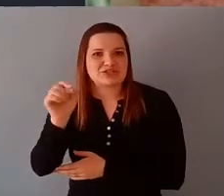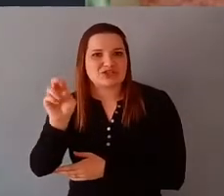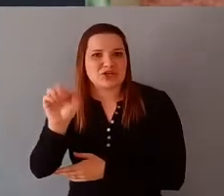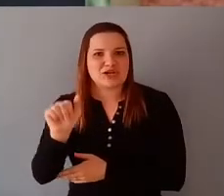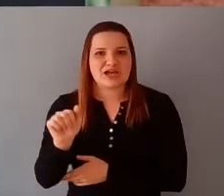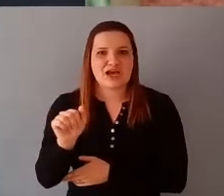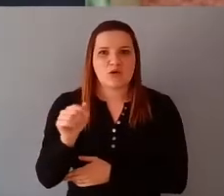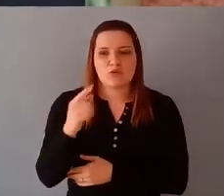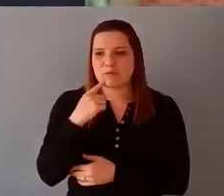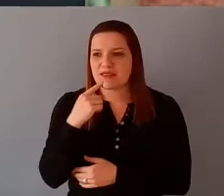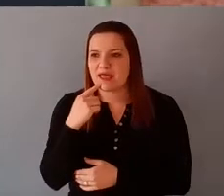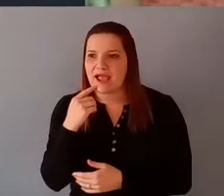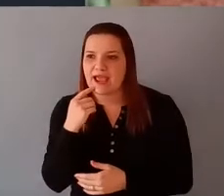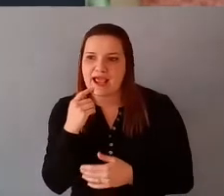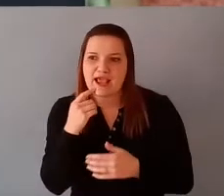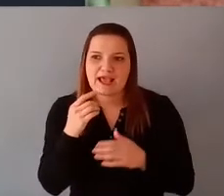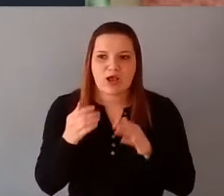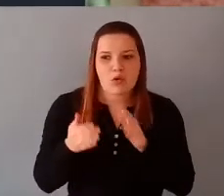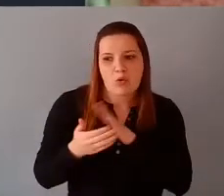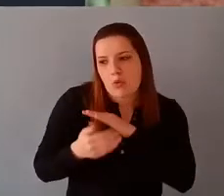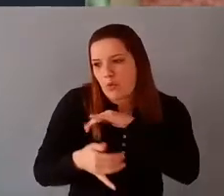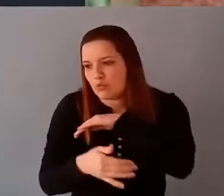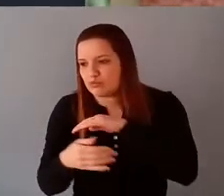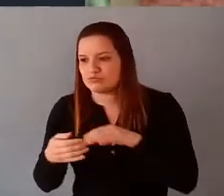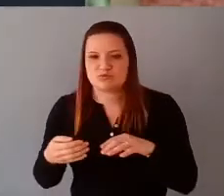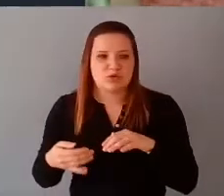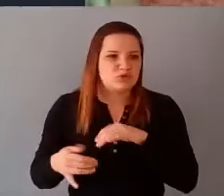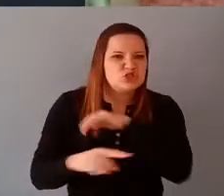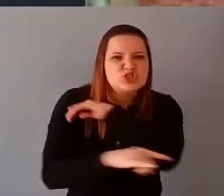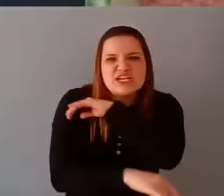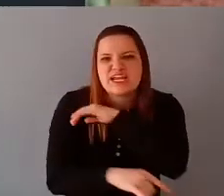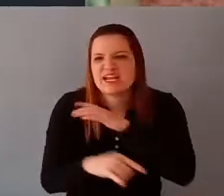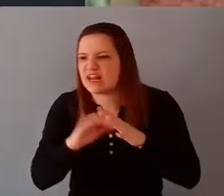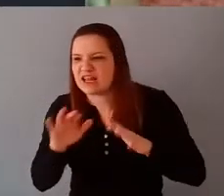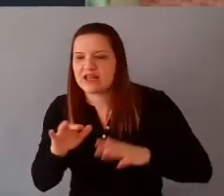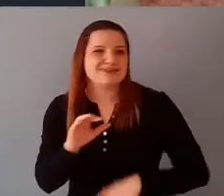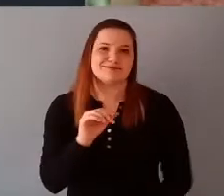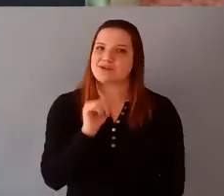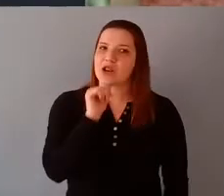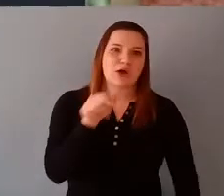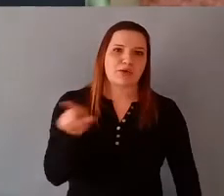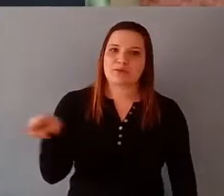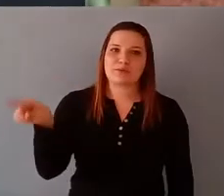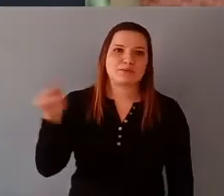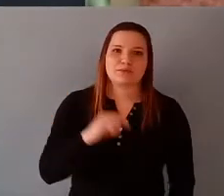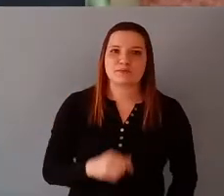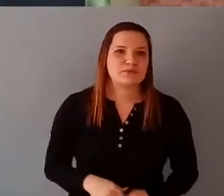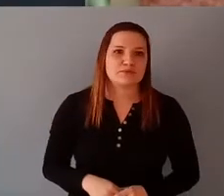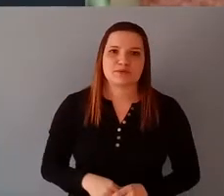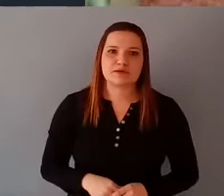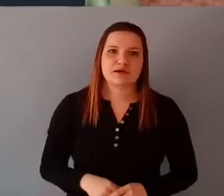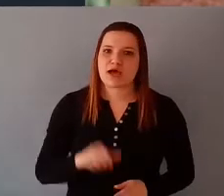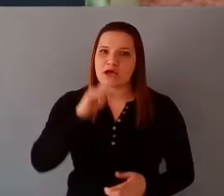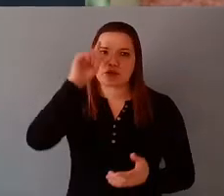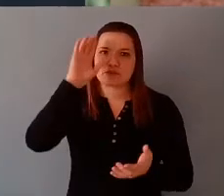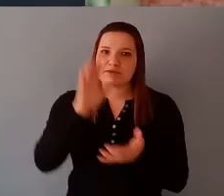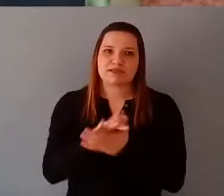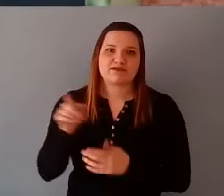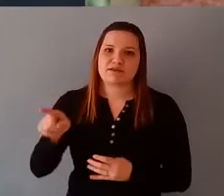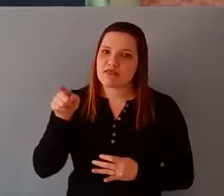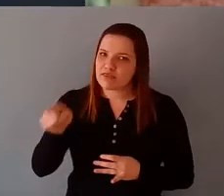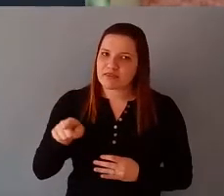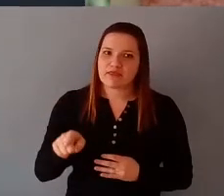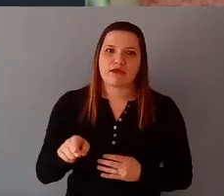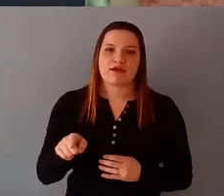cutting corners and putting people at risk. I just don't. I don't believe that there are people that would be